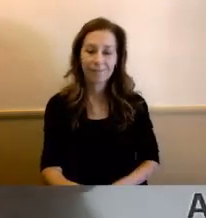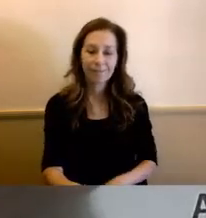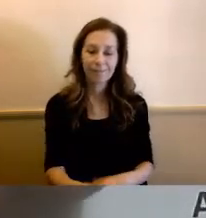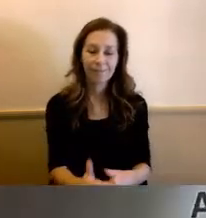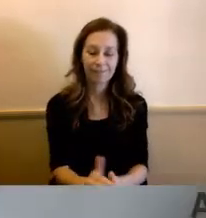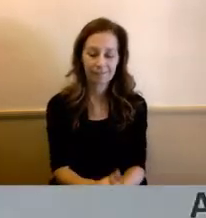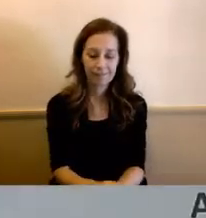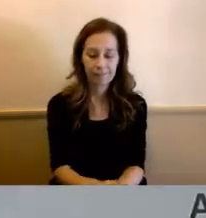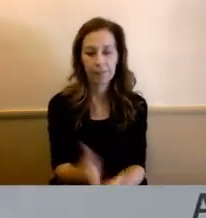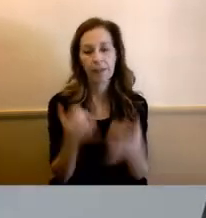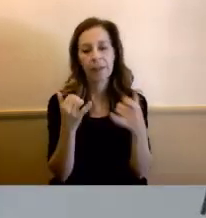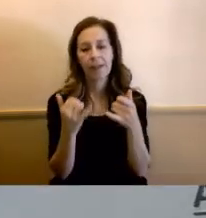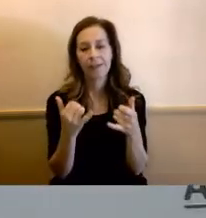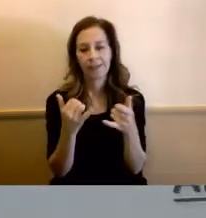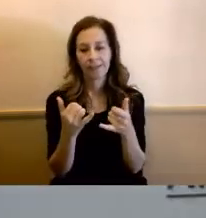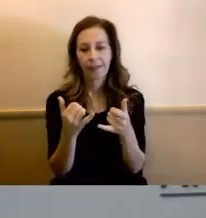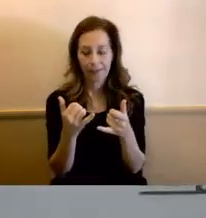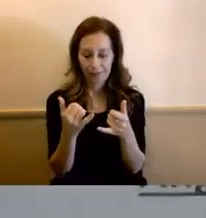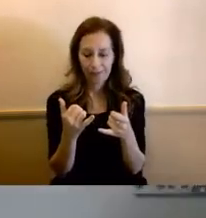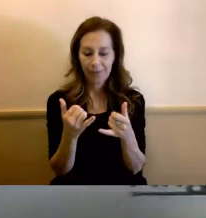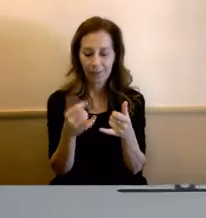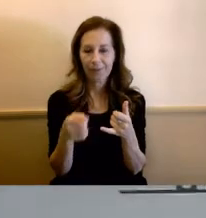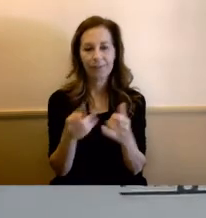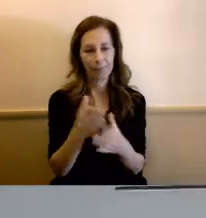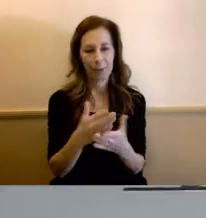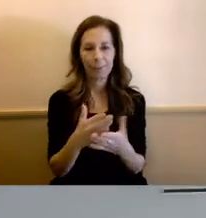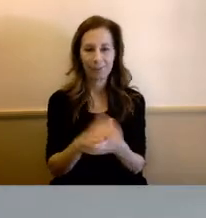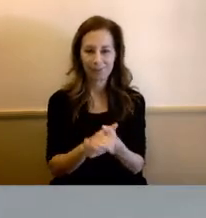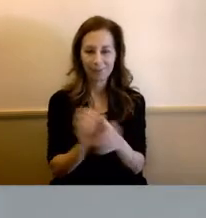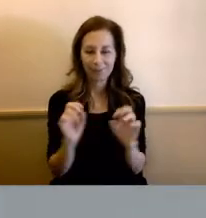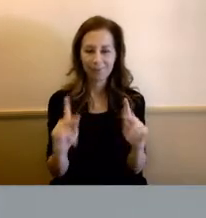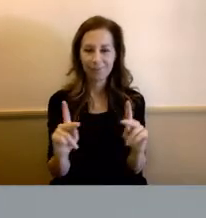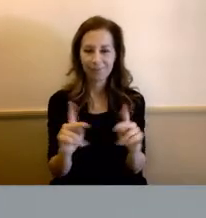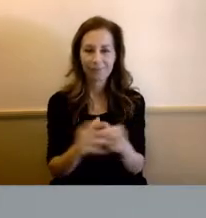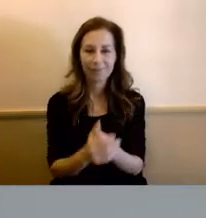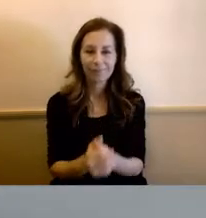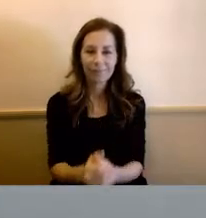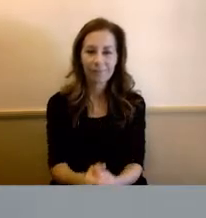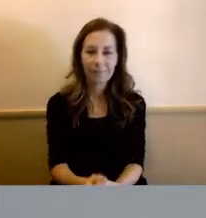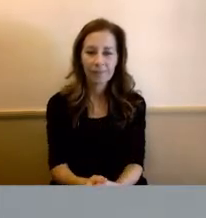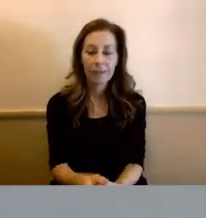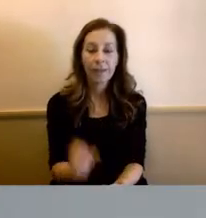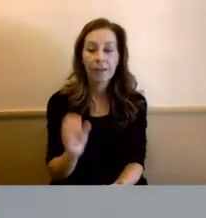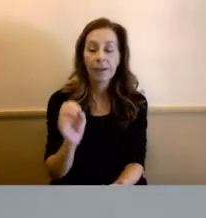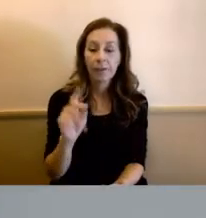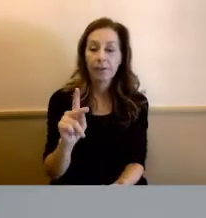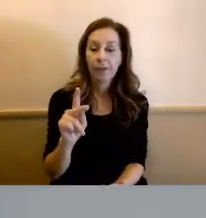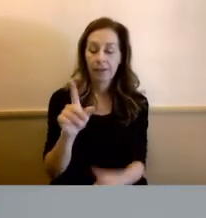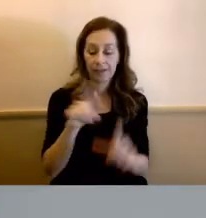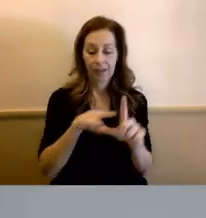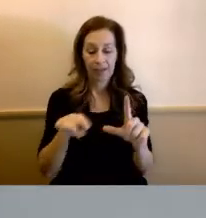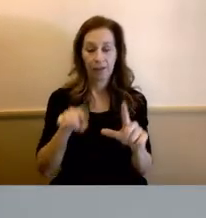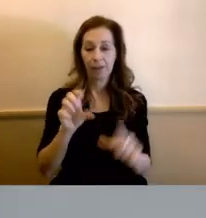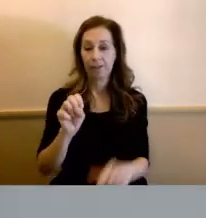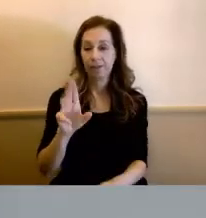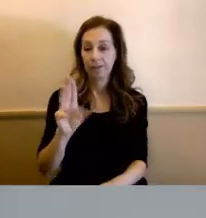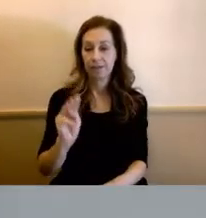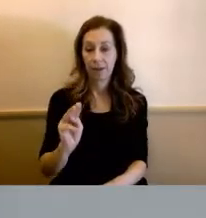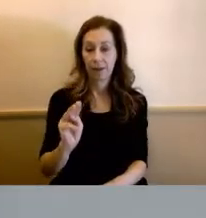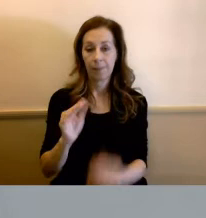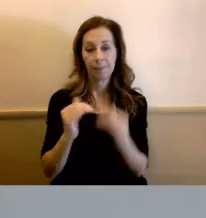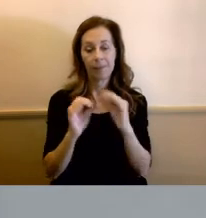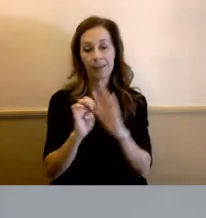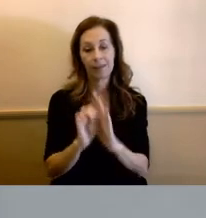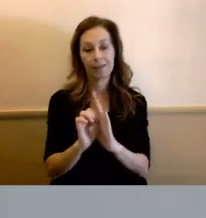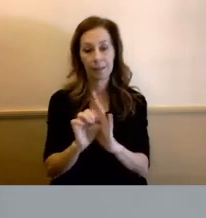Now we're at this part. Okay. Alright, angle sums example 1.